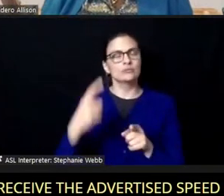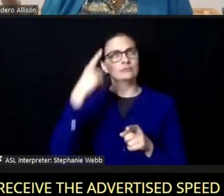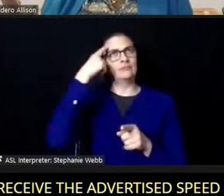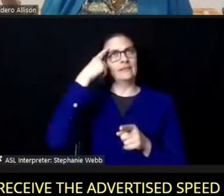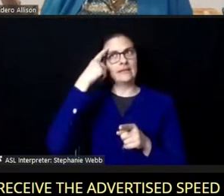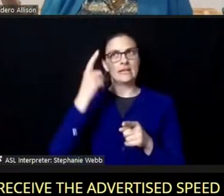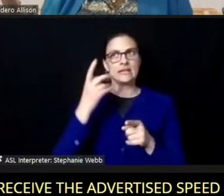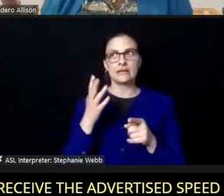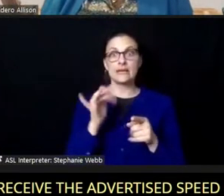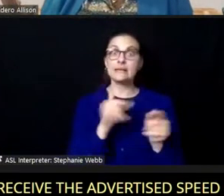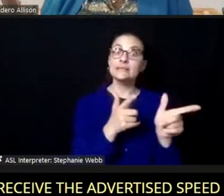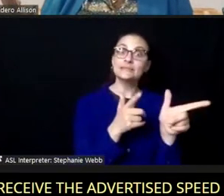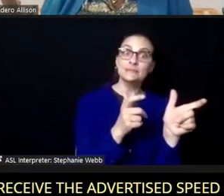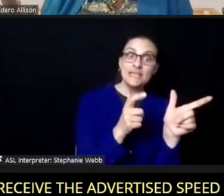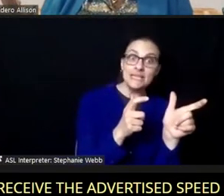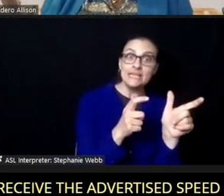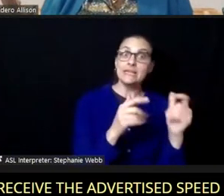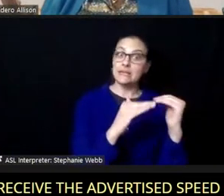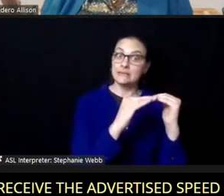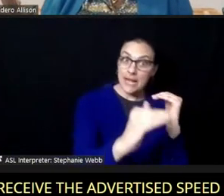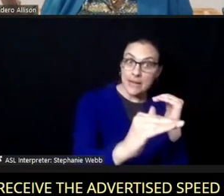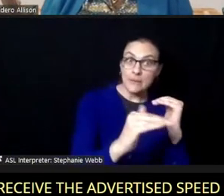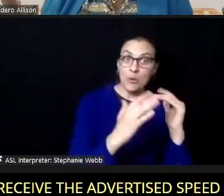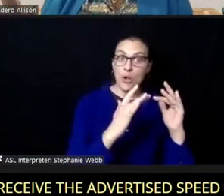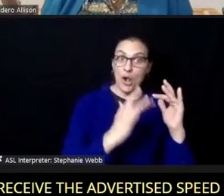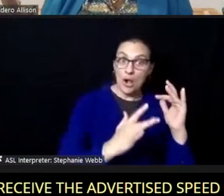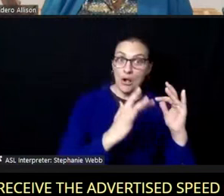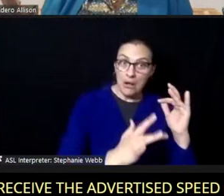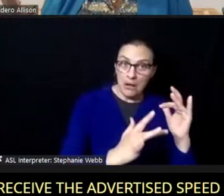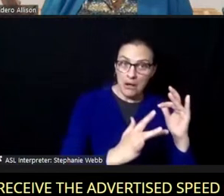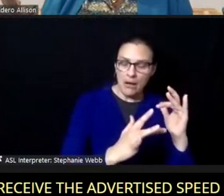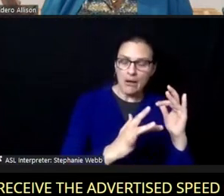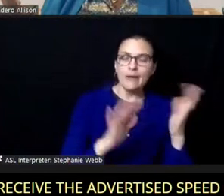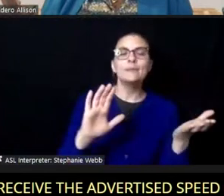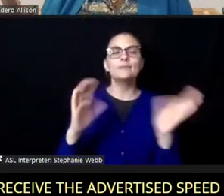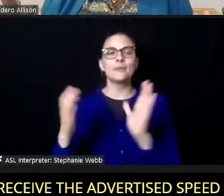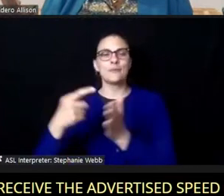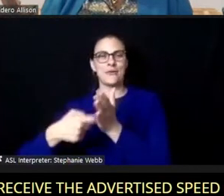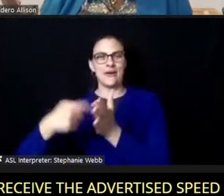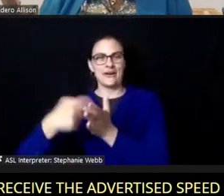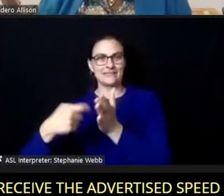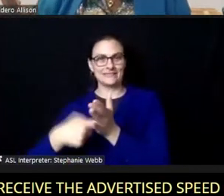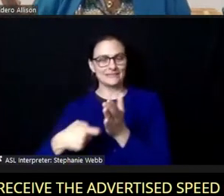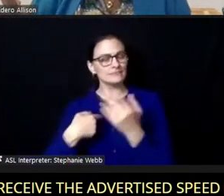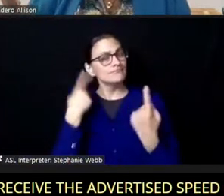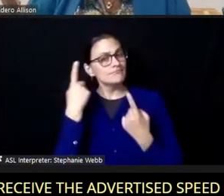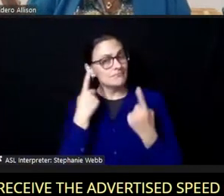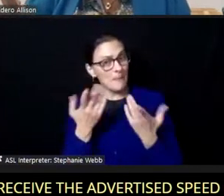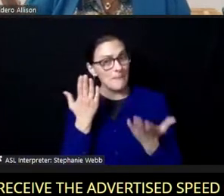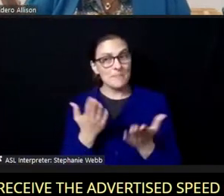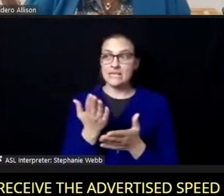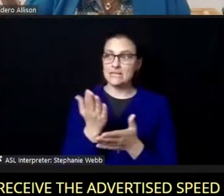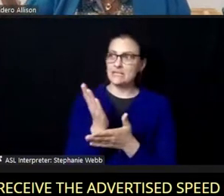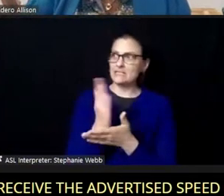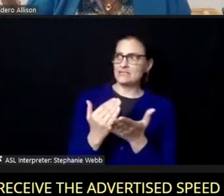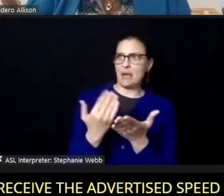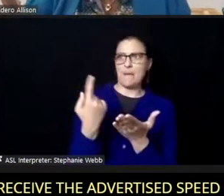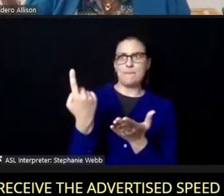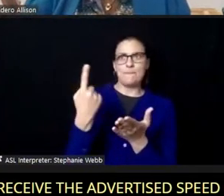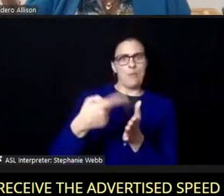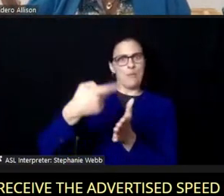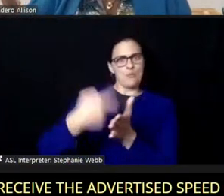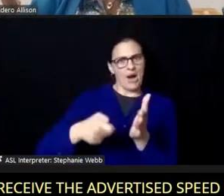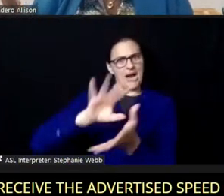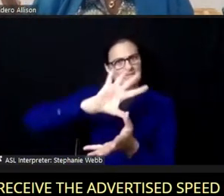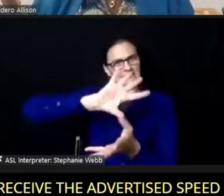would some sort of all-in price disclosure that identifies the total cost of the service,